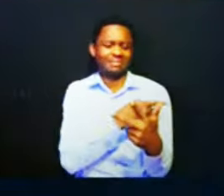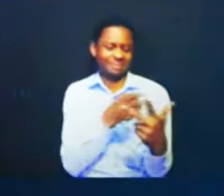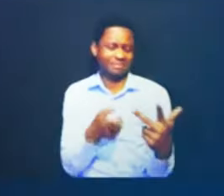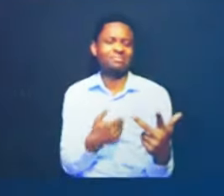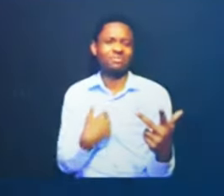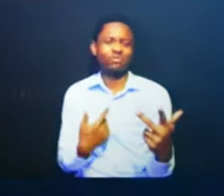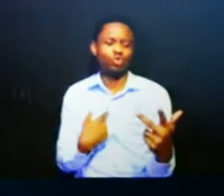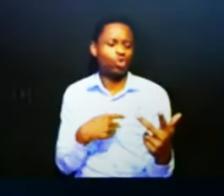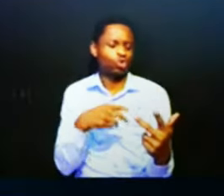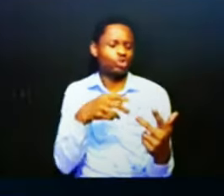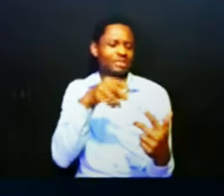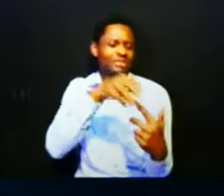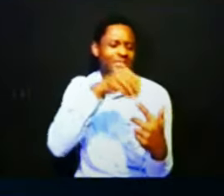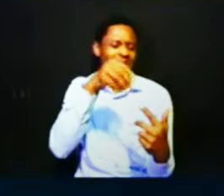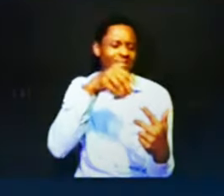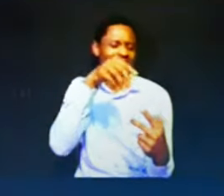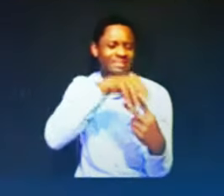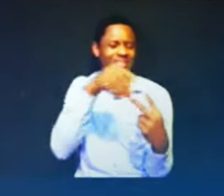They